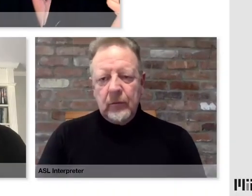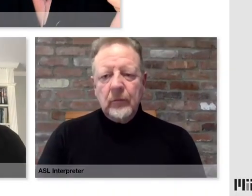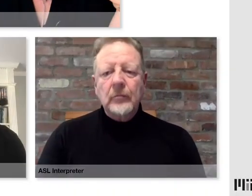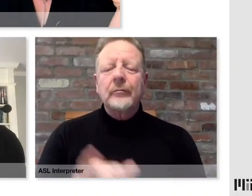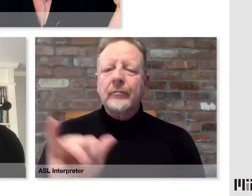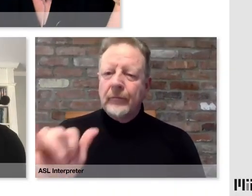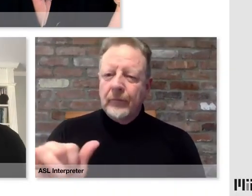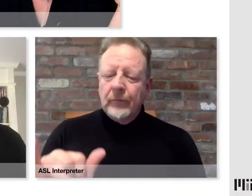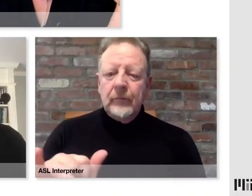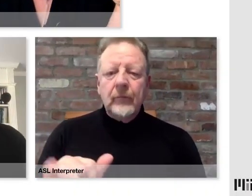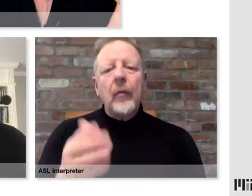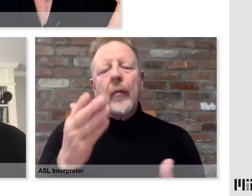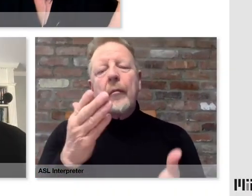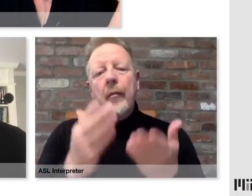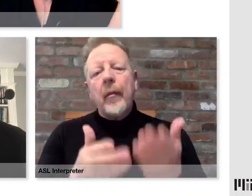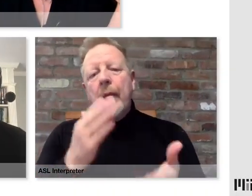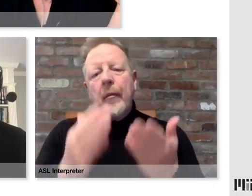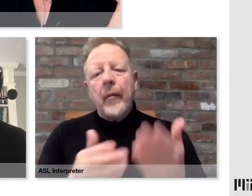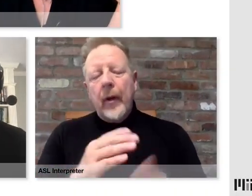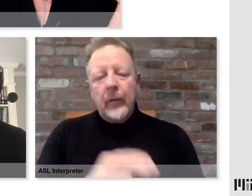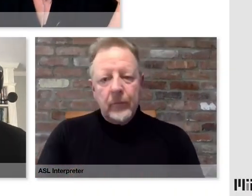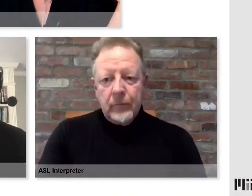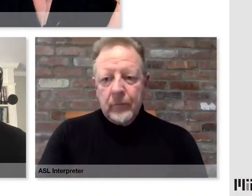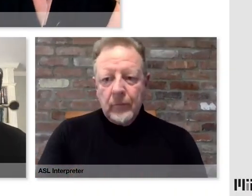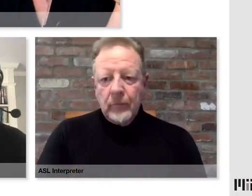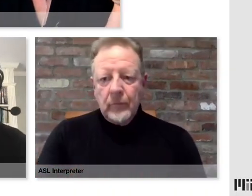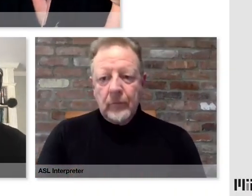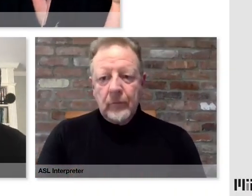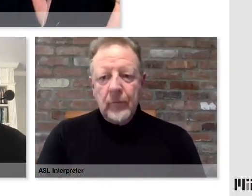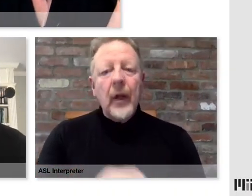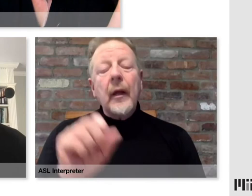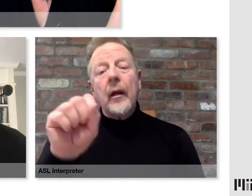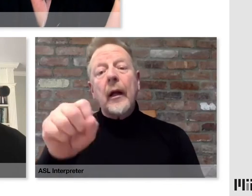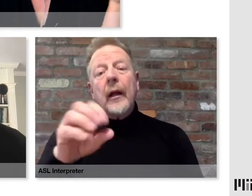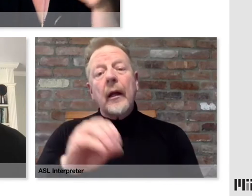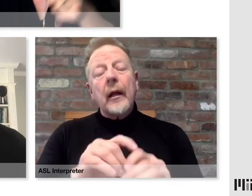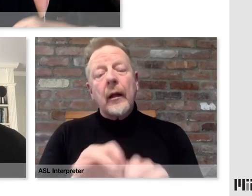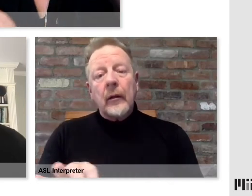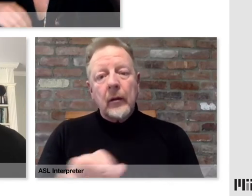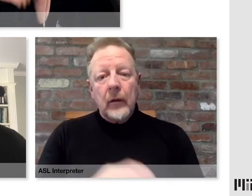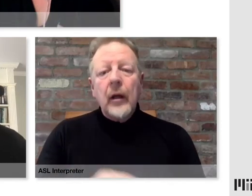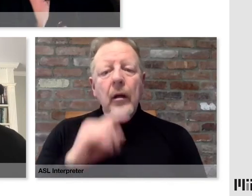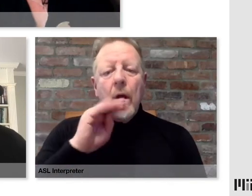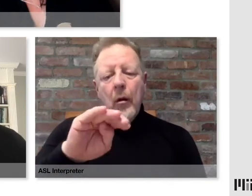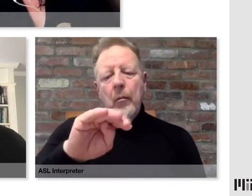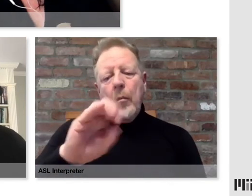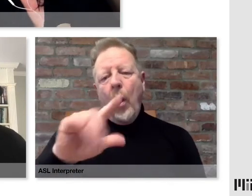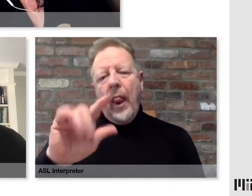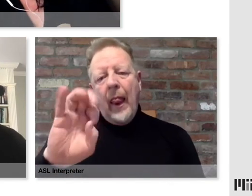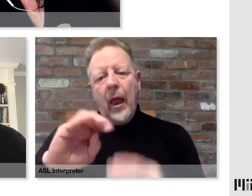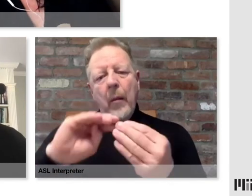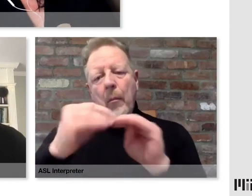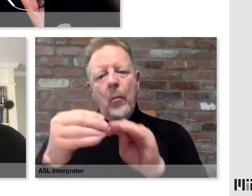No, maybe that's like an informed, an informed material vernacular, right. I would say. Yeah.